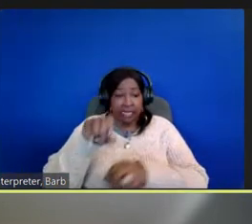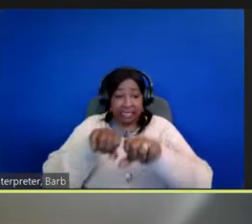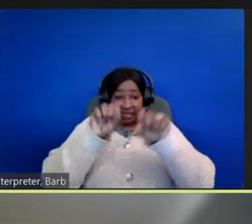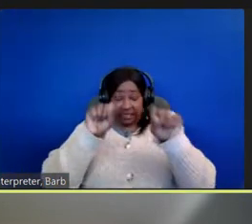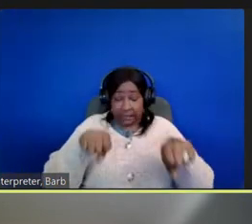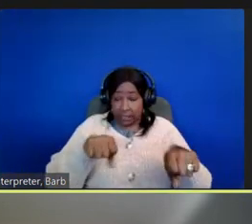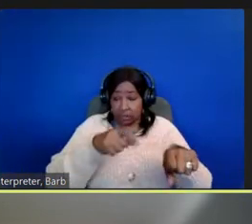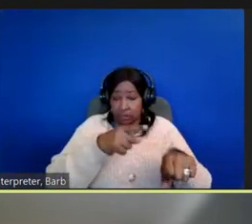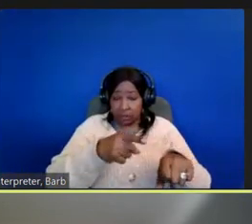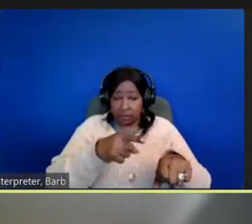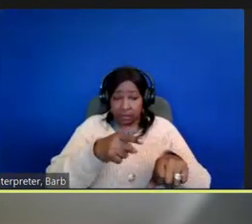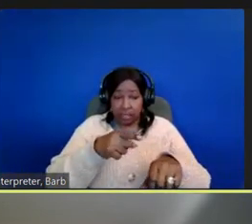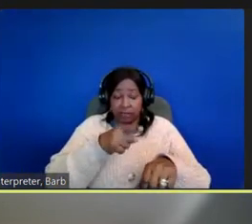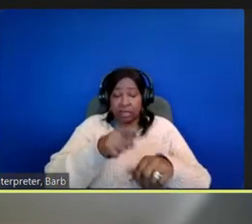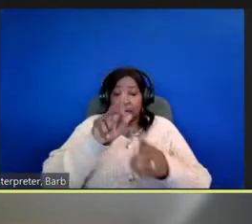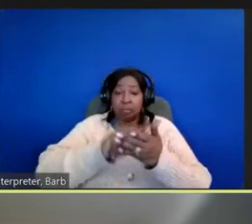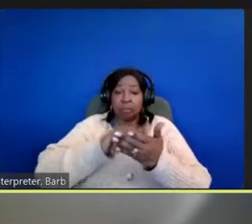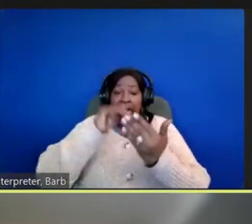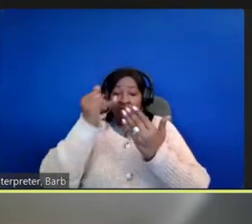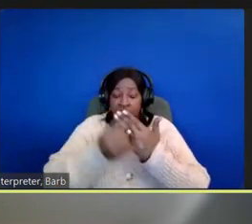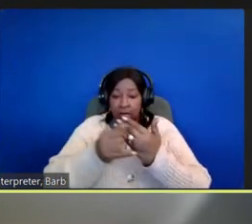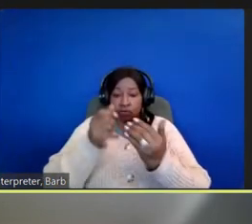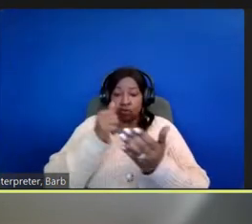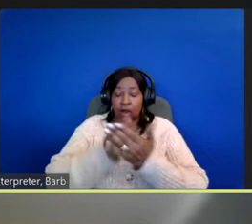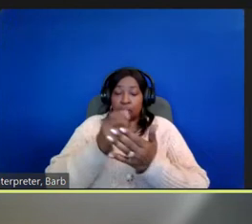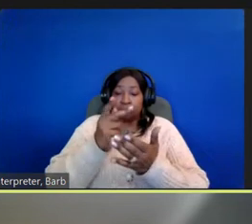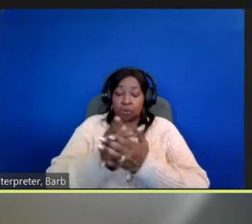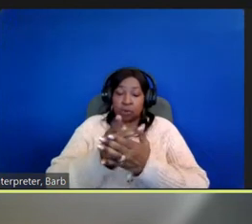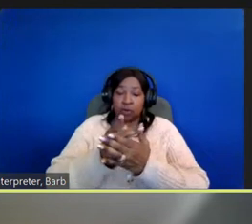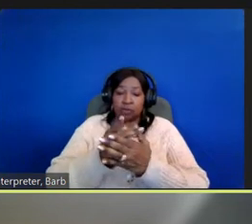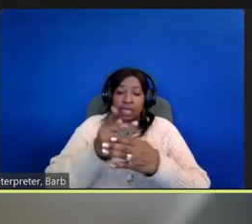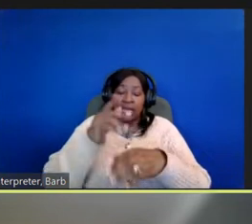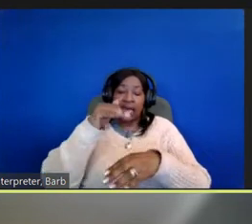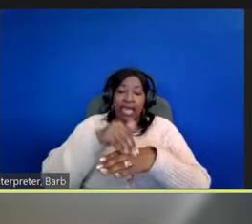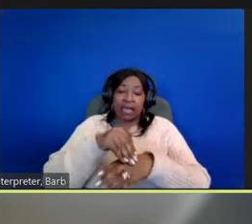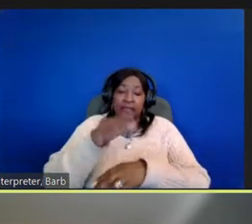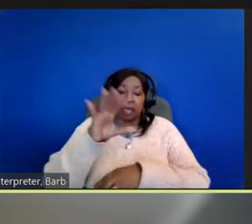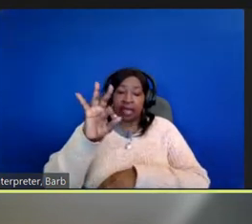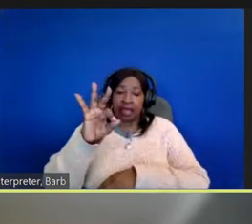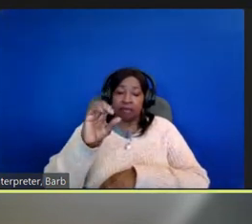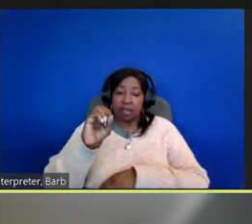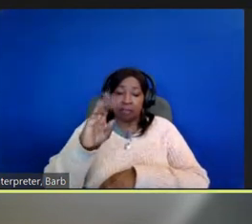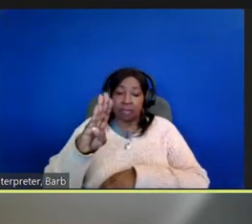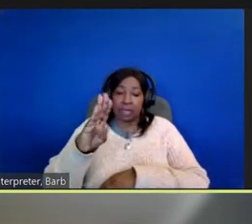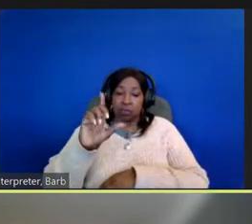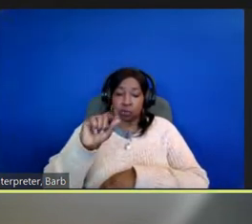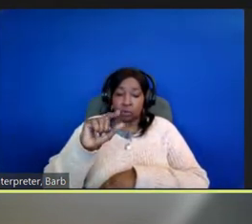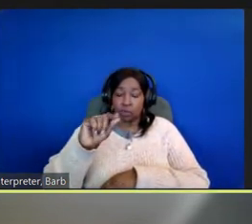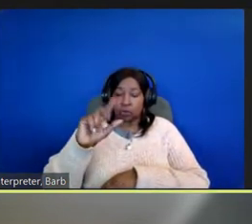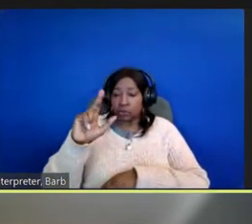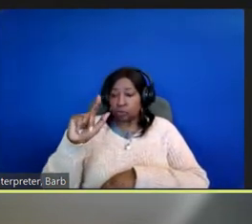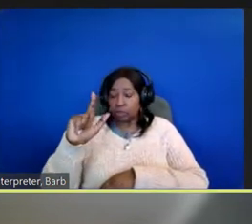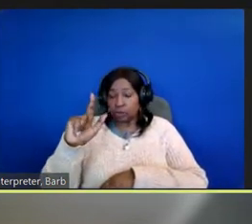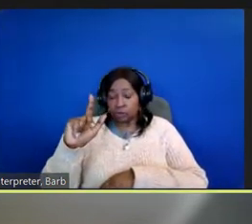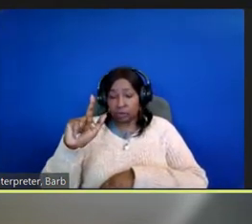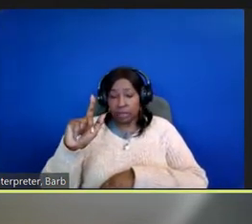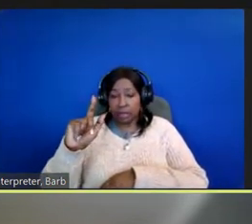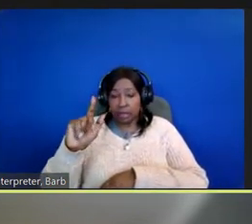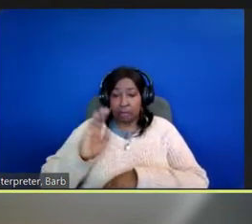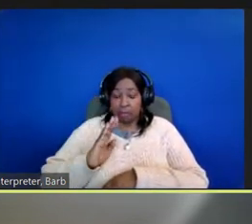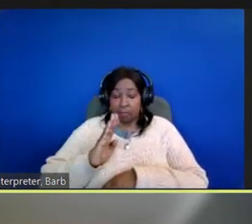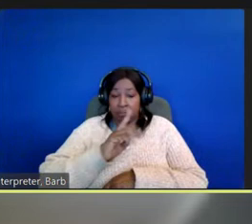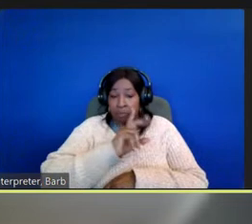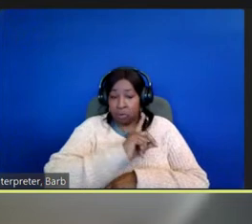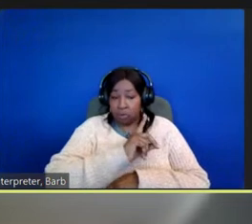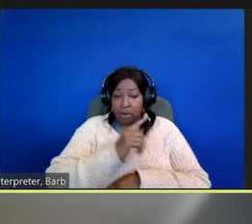this project was approved at the February 2023 board. We are currently waiting for concurrence. We expect